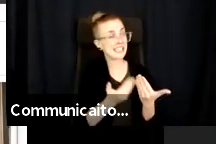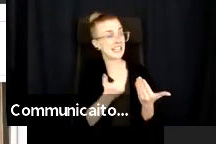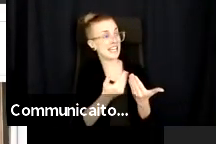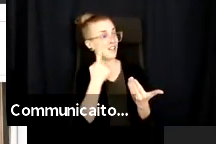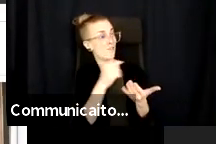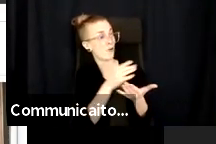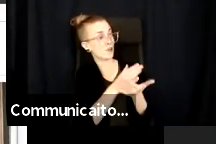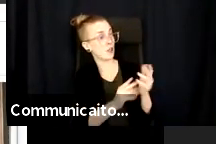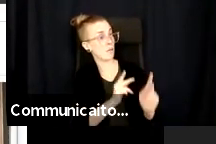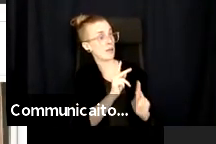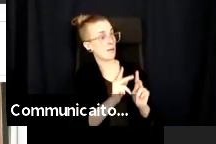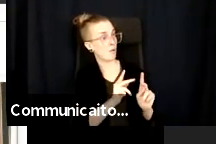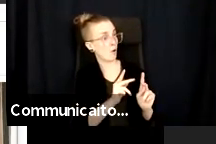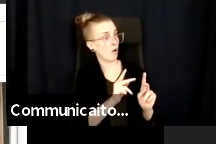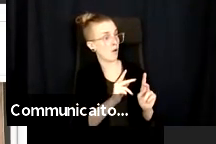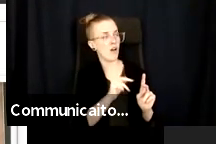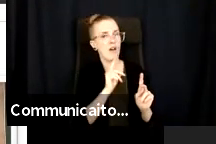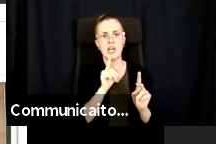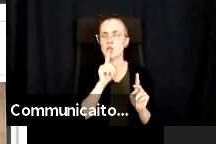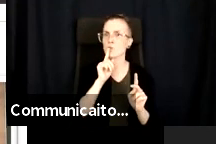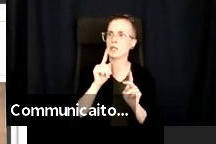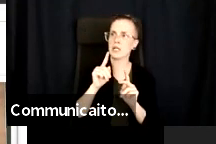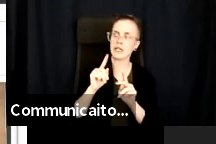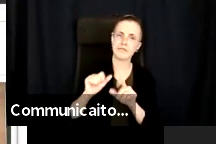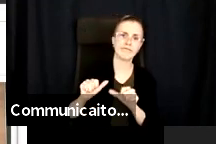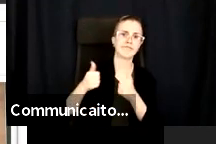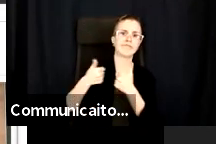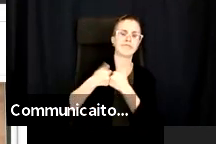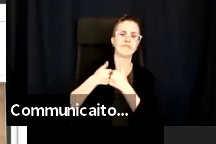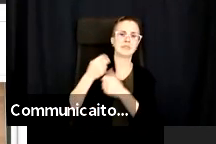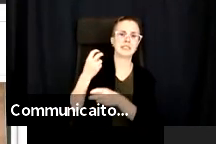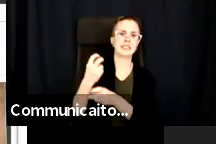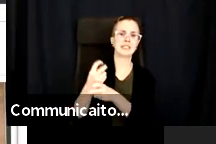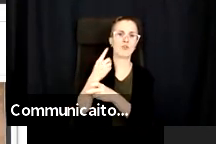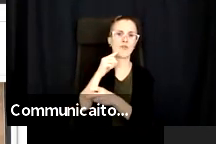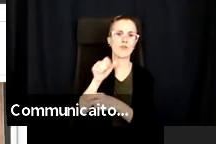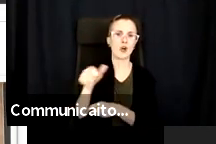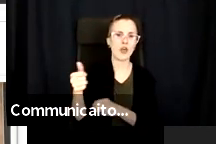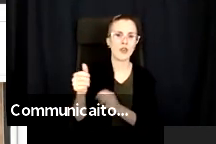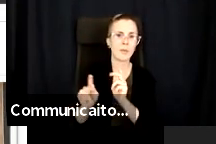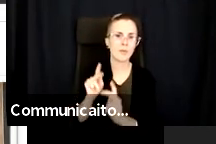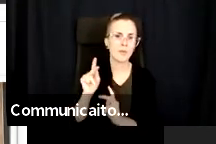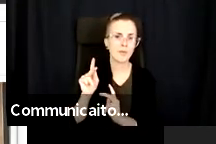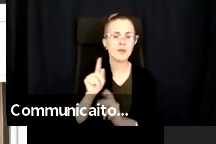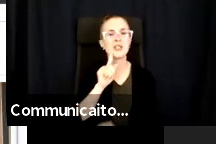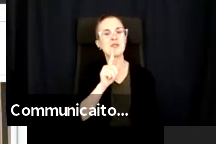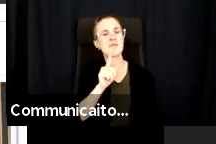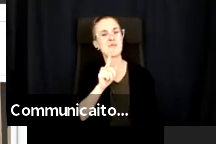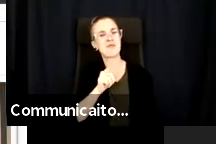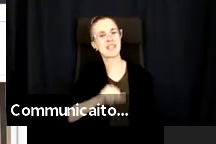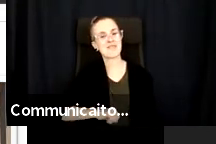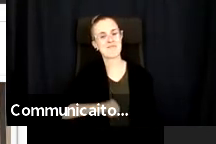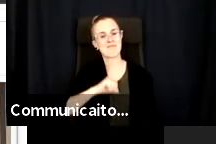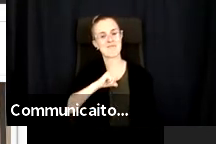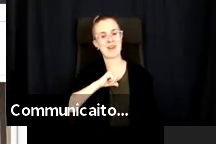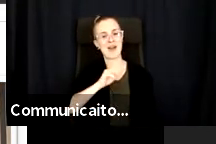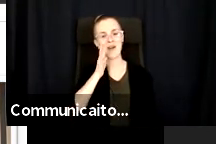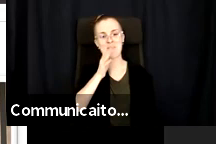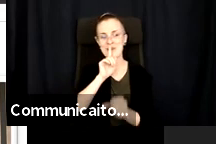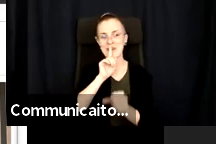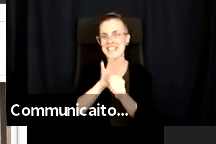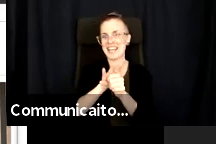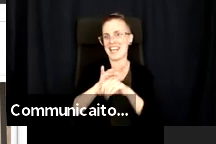very difficult for others. So we are so proud that we will dedicate in early